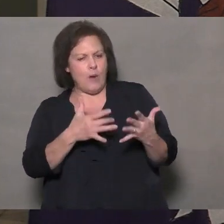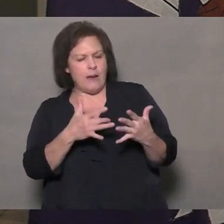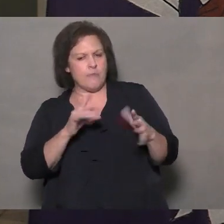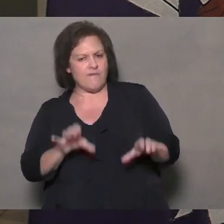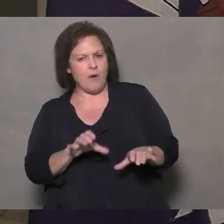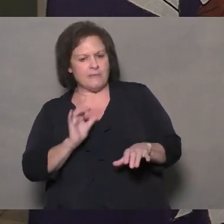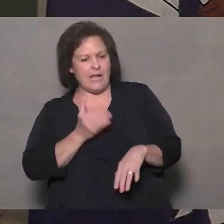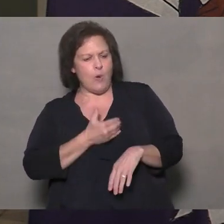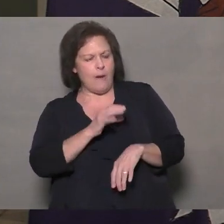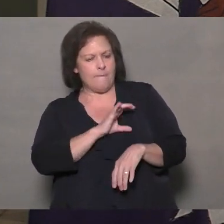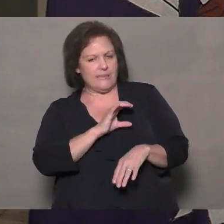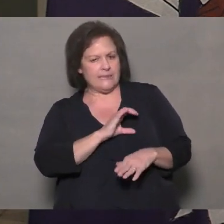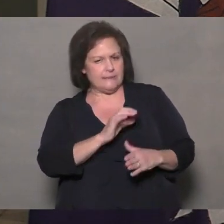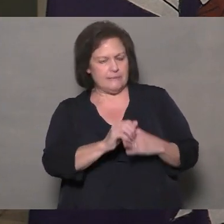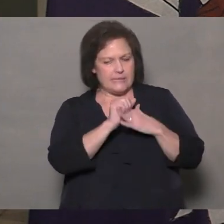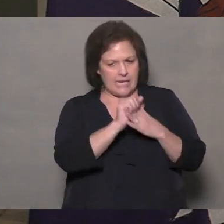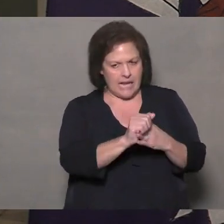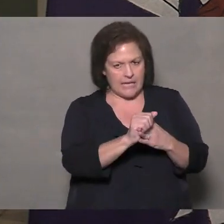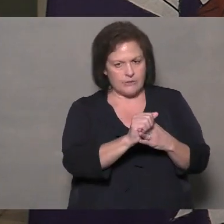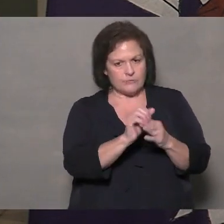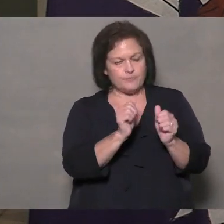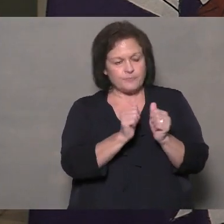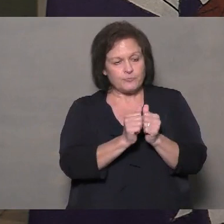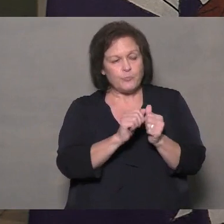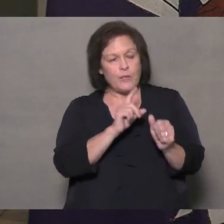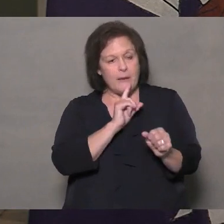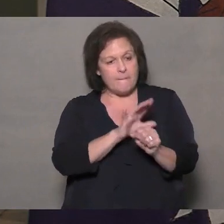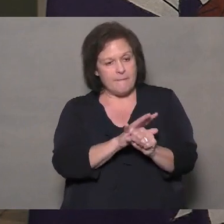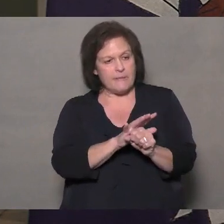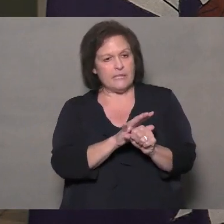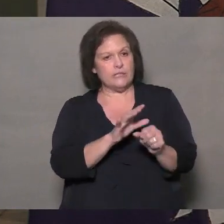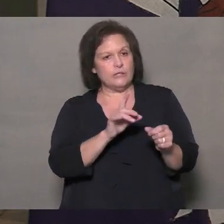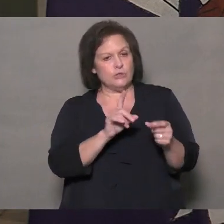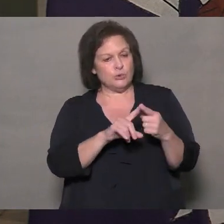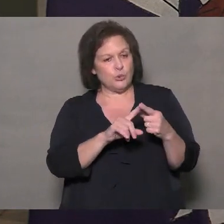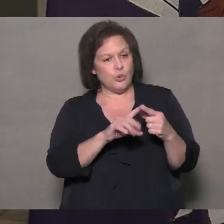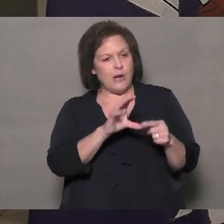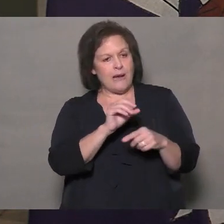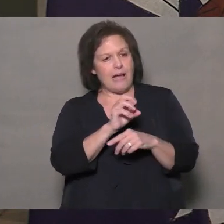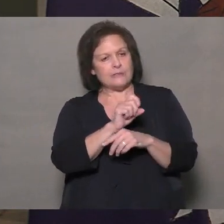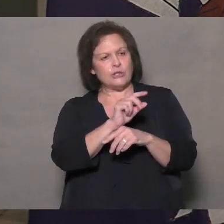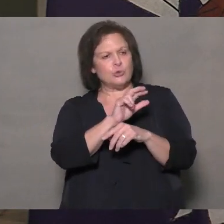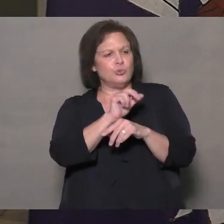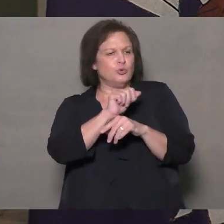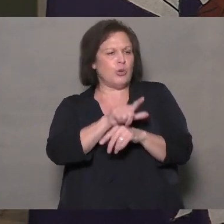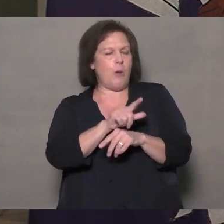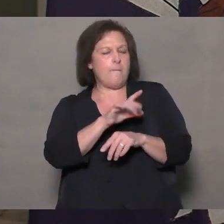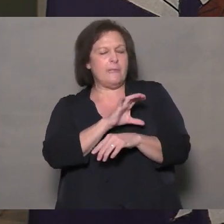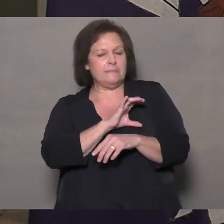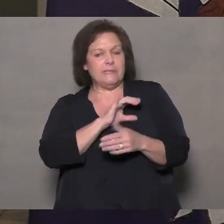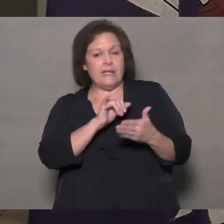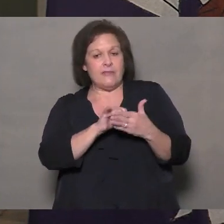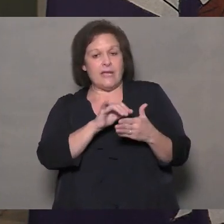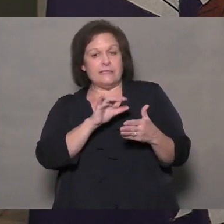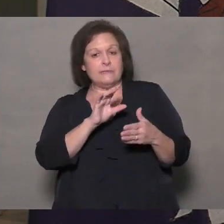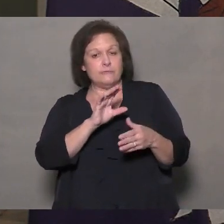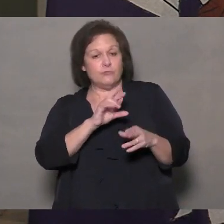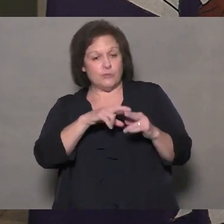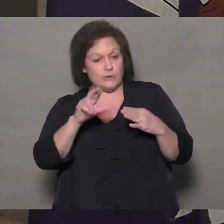police department led the way with a commitment to constitutional policing, and the results